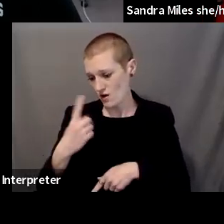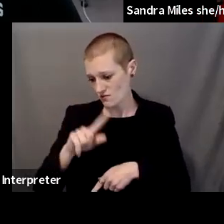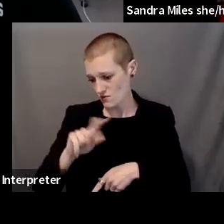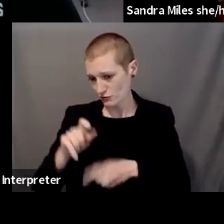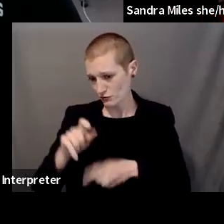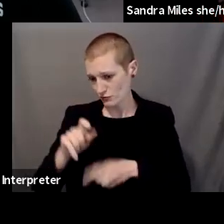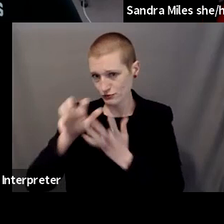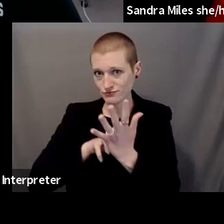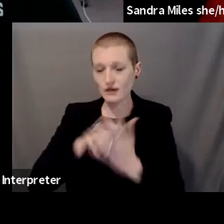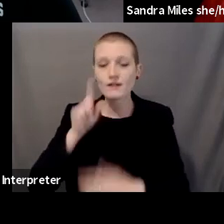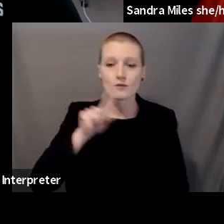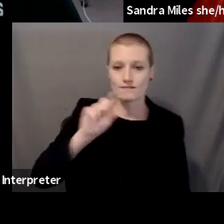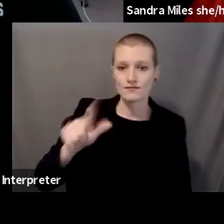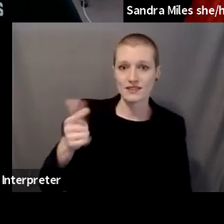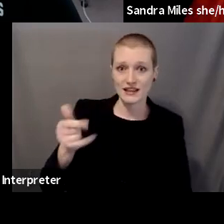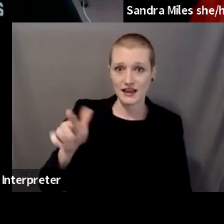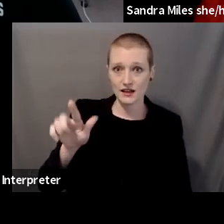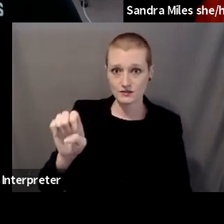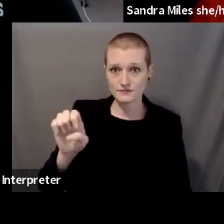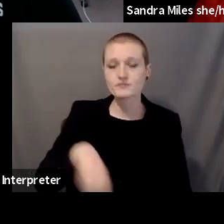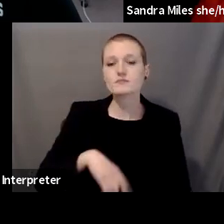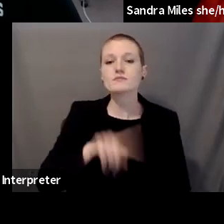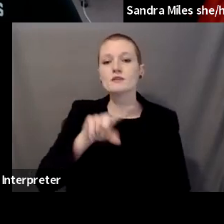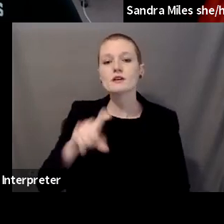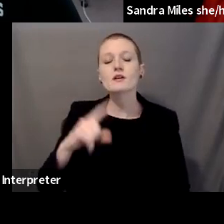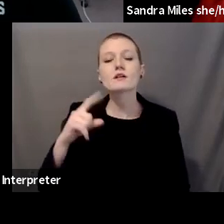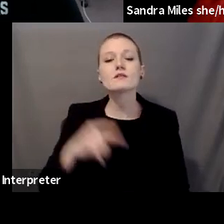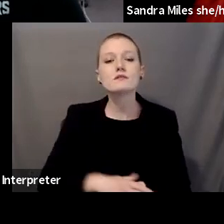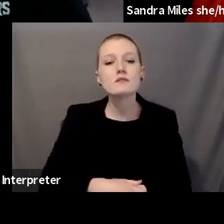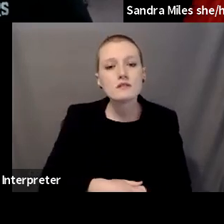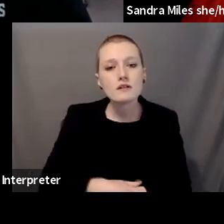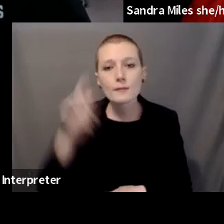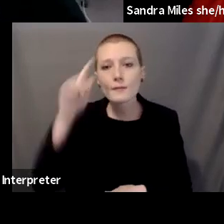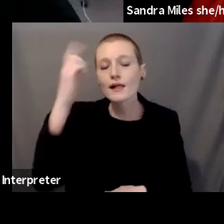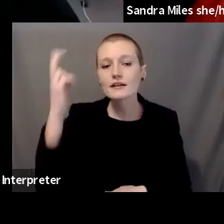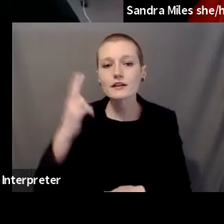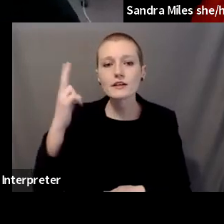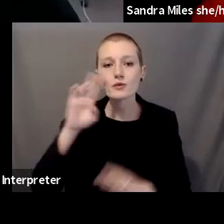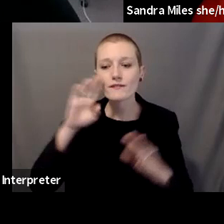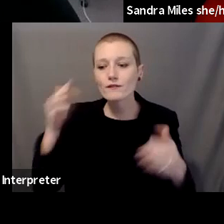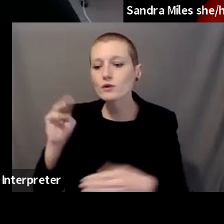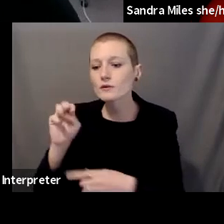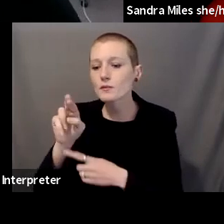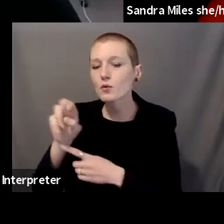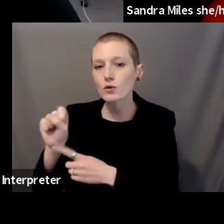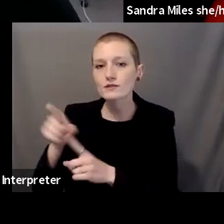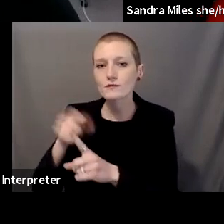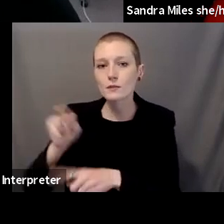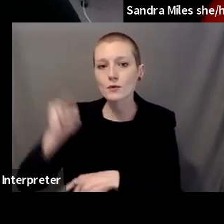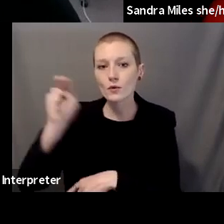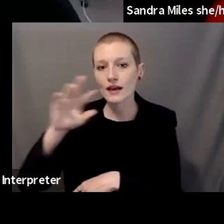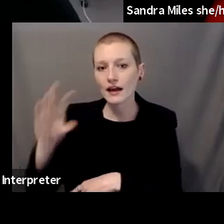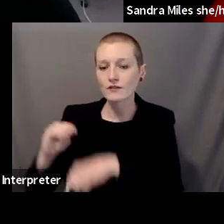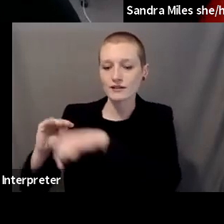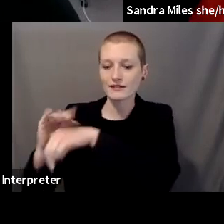one is actually for you, Gail. The question is, why would Black history focus on the Moors of Northern Africa and their influence in Spain?